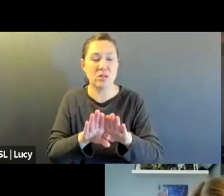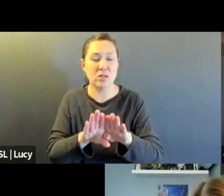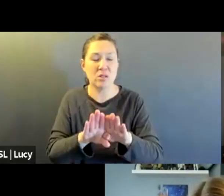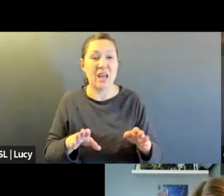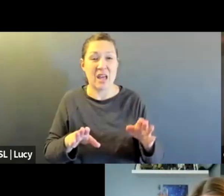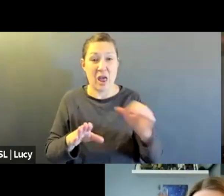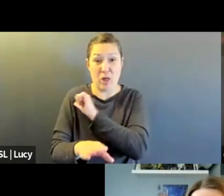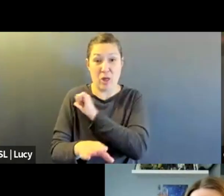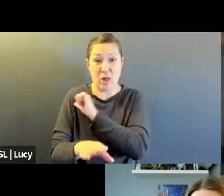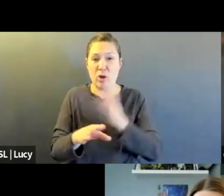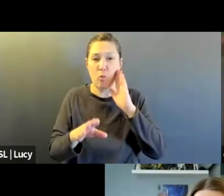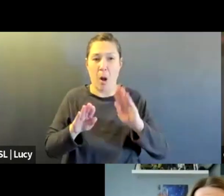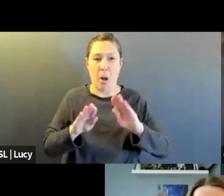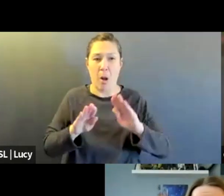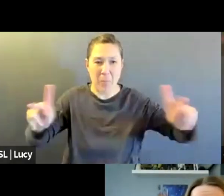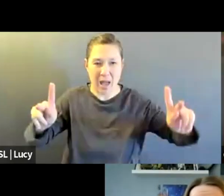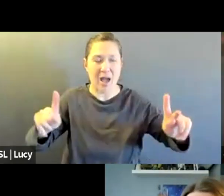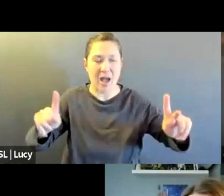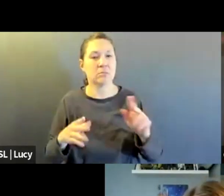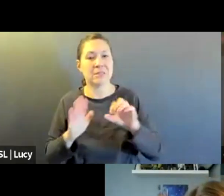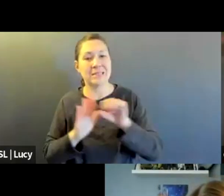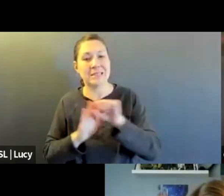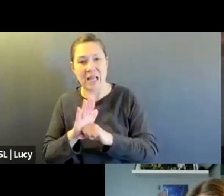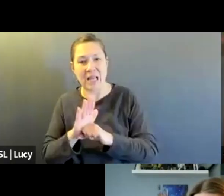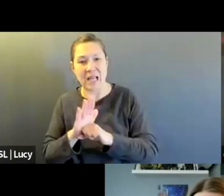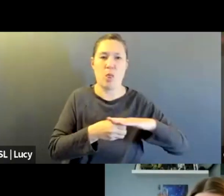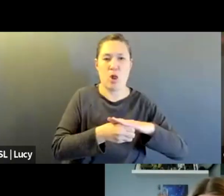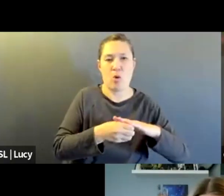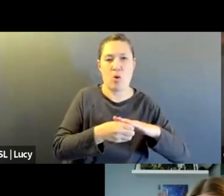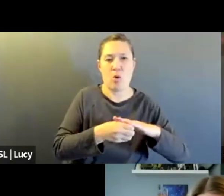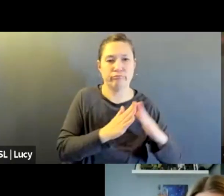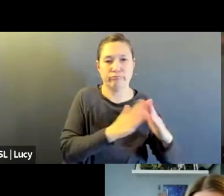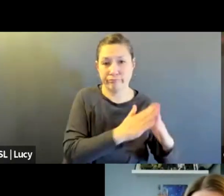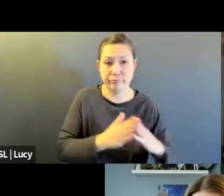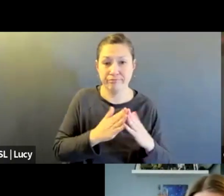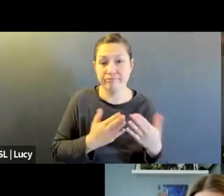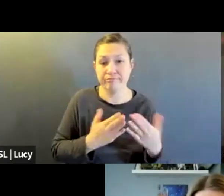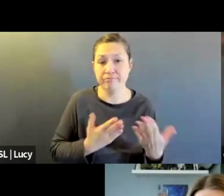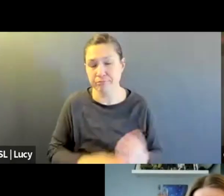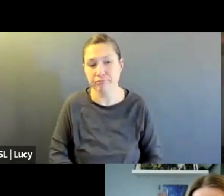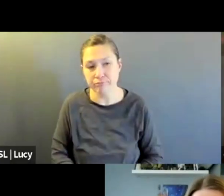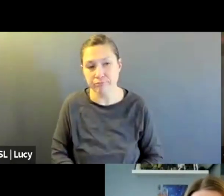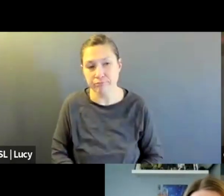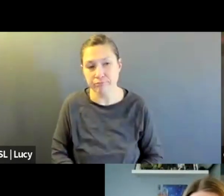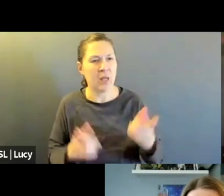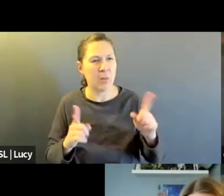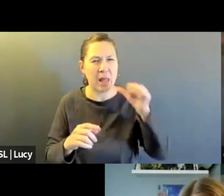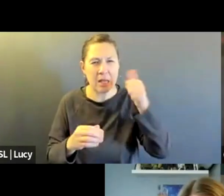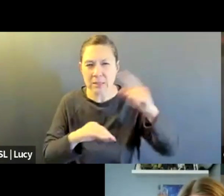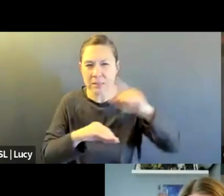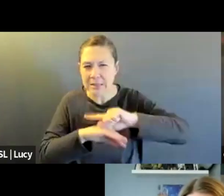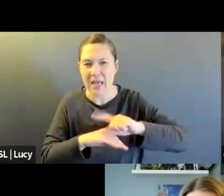local communities. And then the next day, and I think it was a press briefing at the White House,